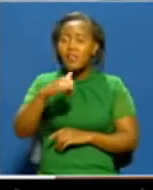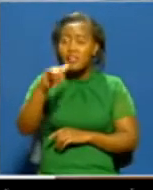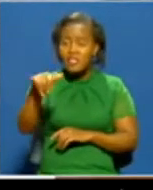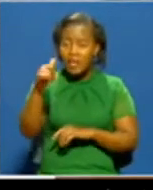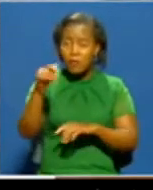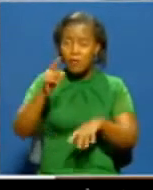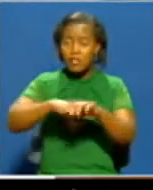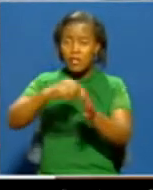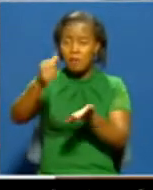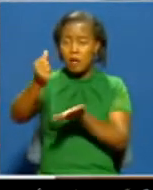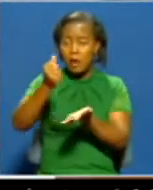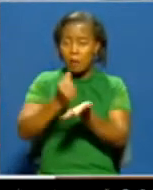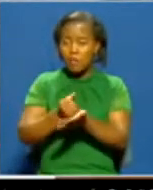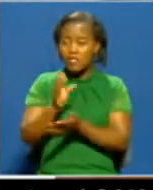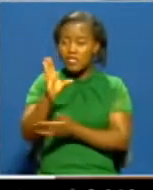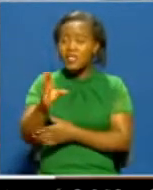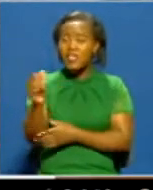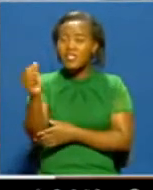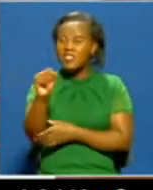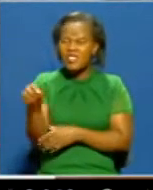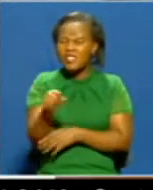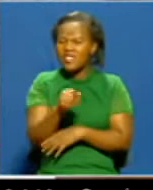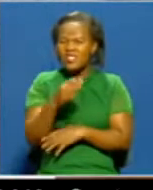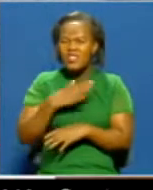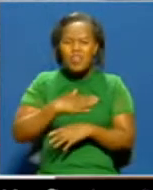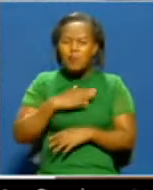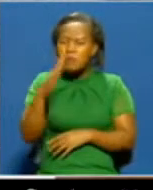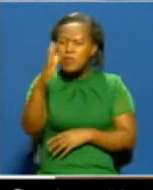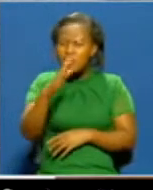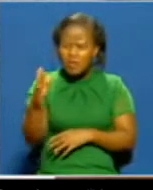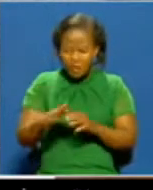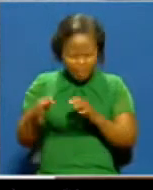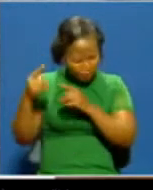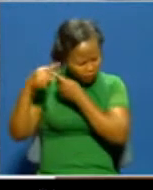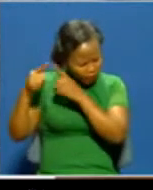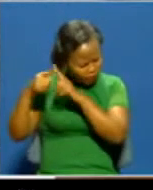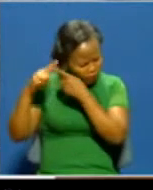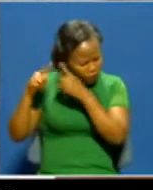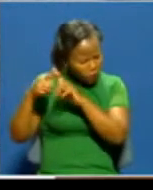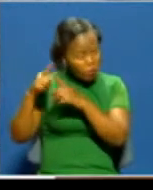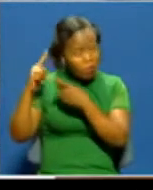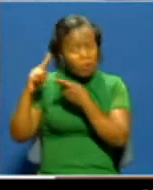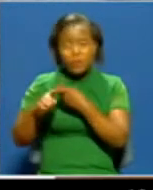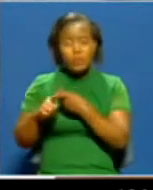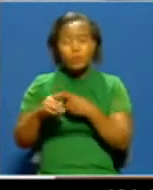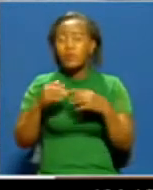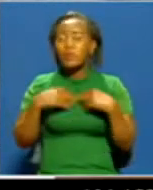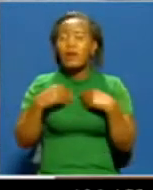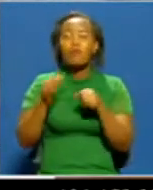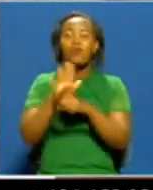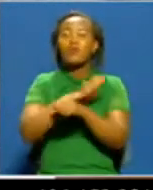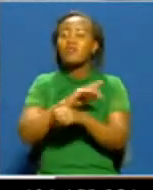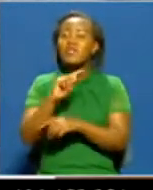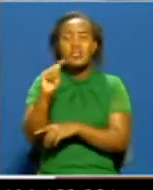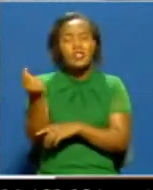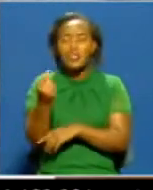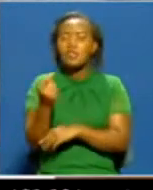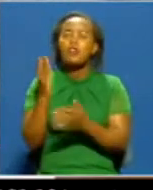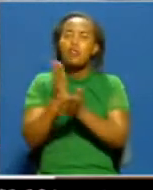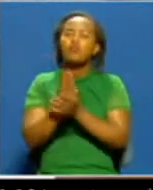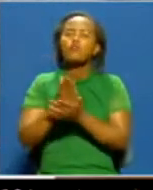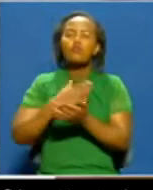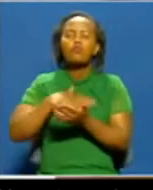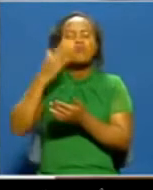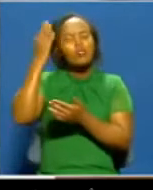position, I did not foresee that there would be this pandemic. Obviously, I knew about the Wuhan